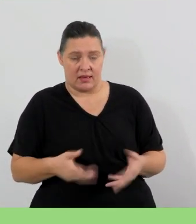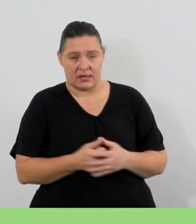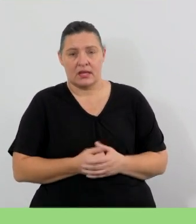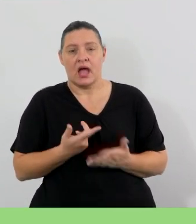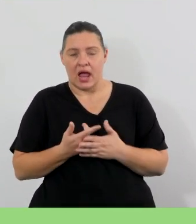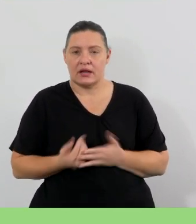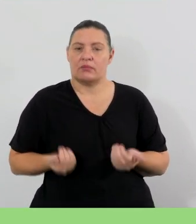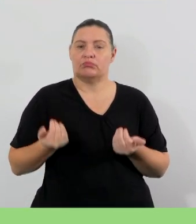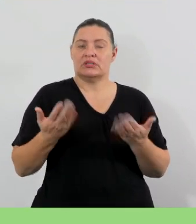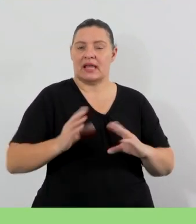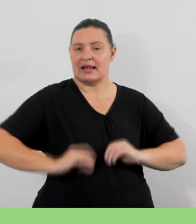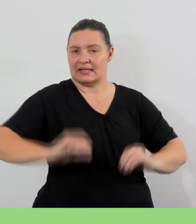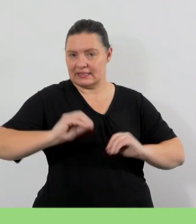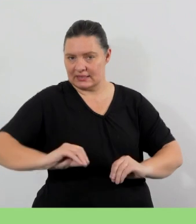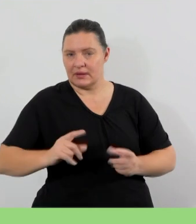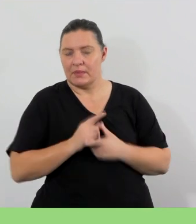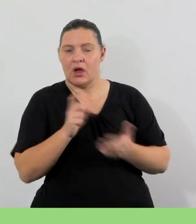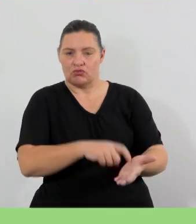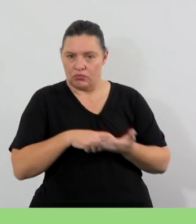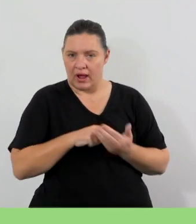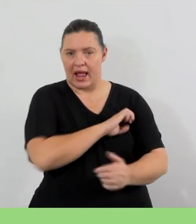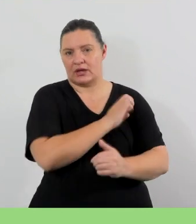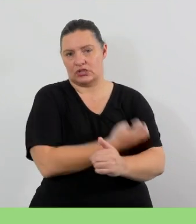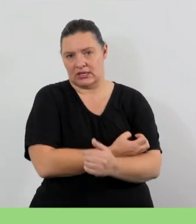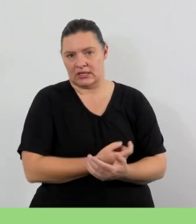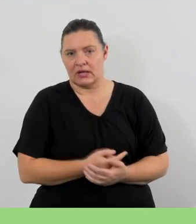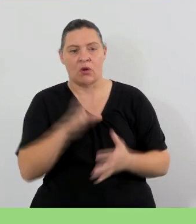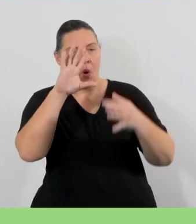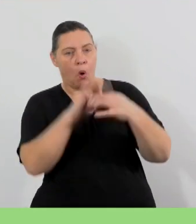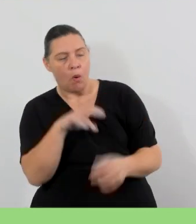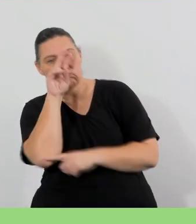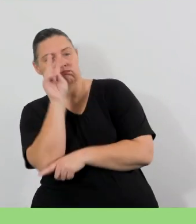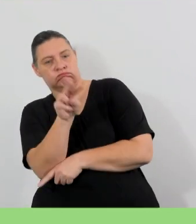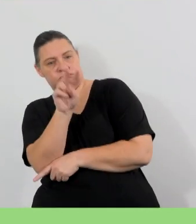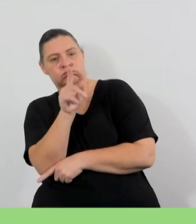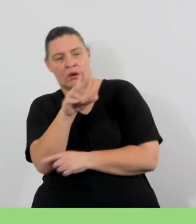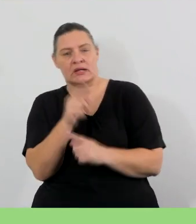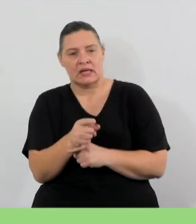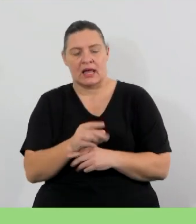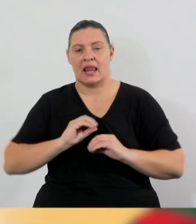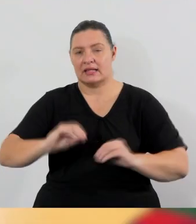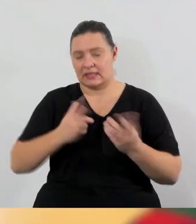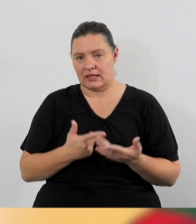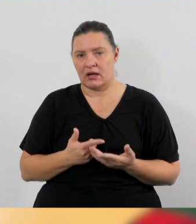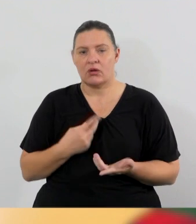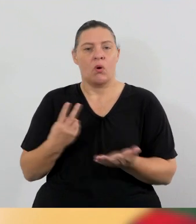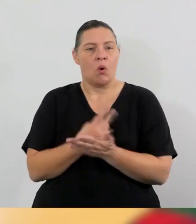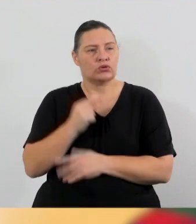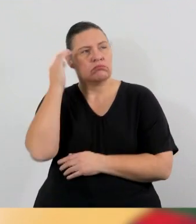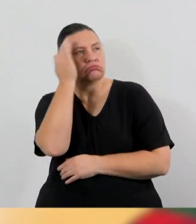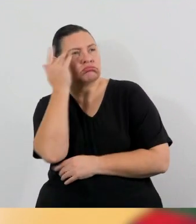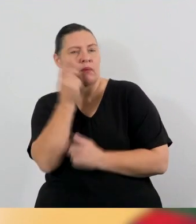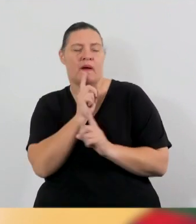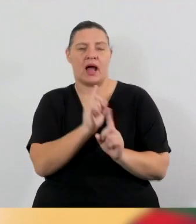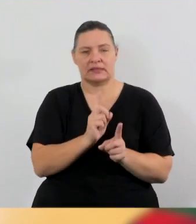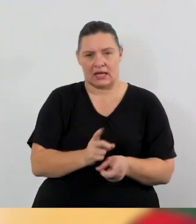now and presenting this lesson to you, it requires energy. The fact that you're at home sitting and watching this lesson and also